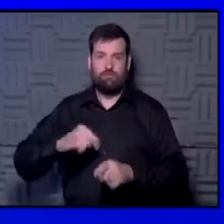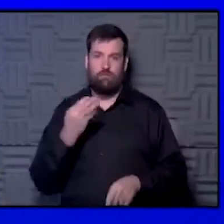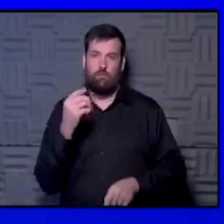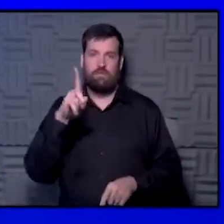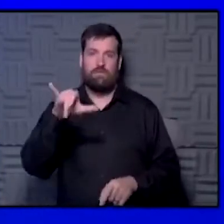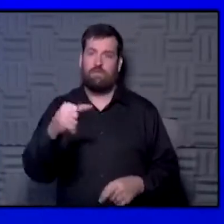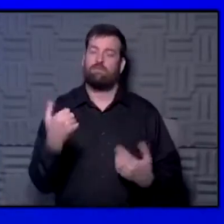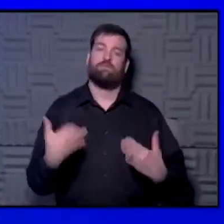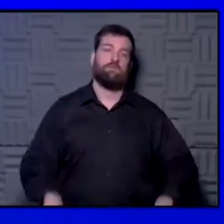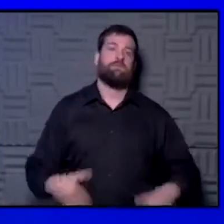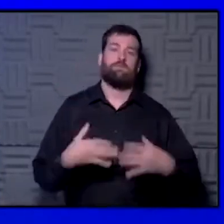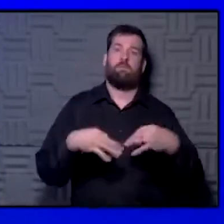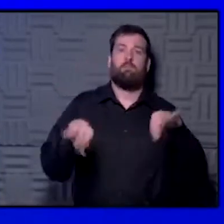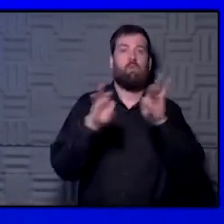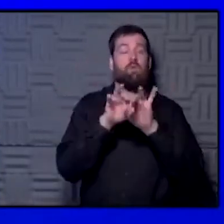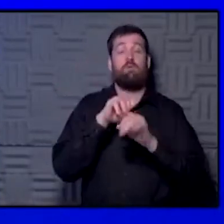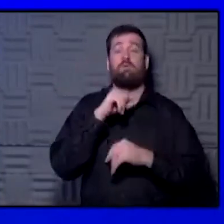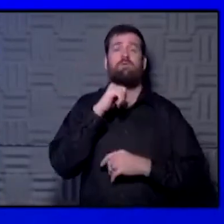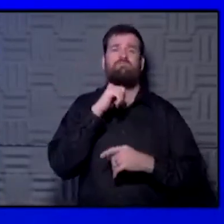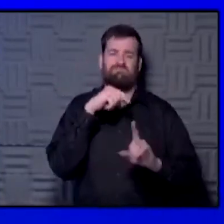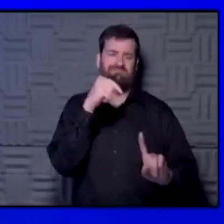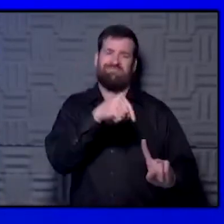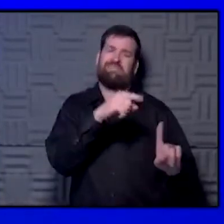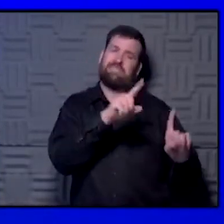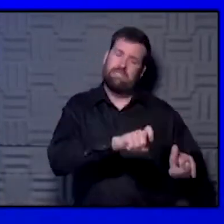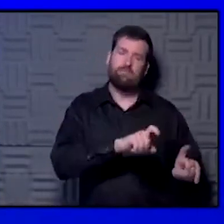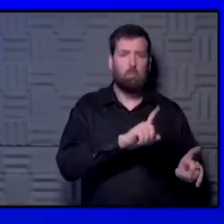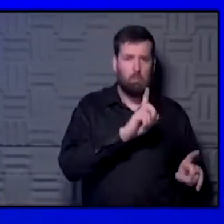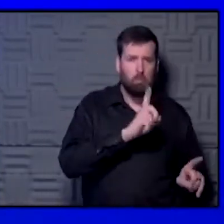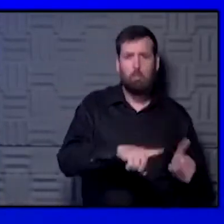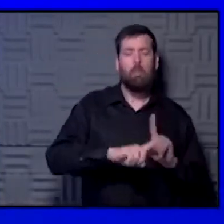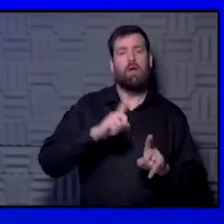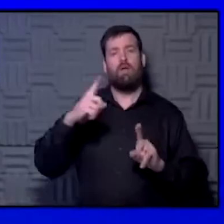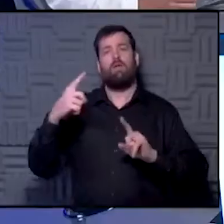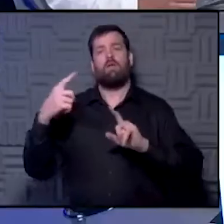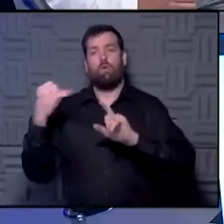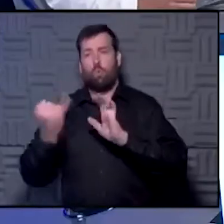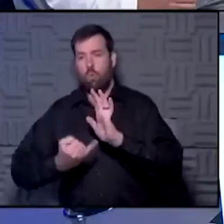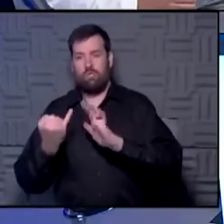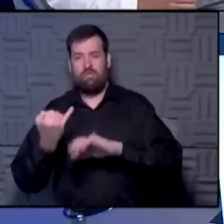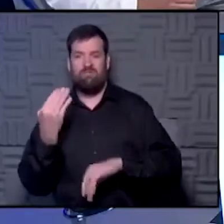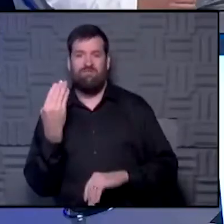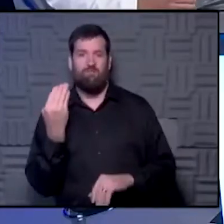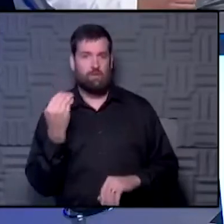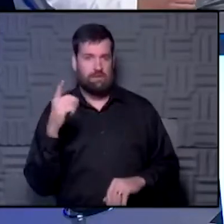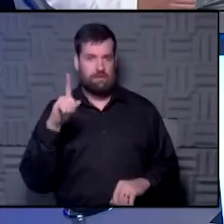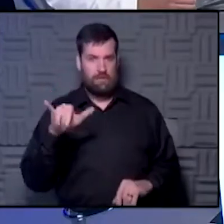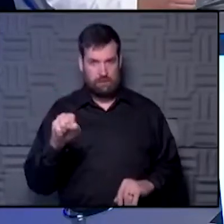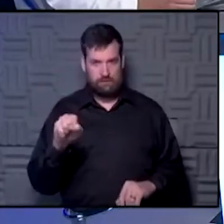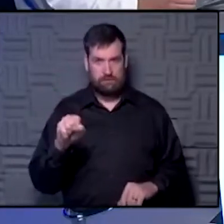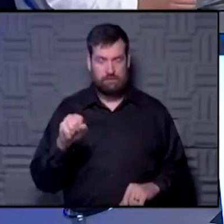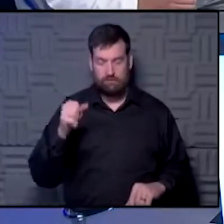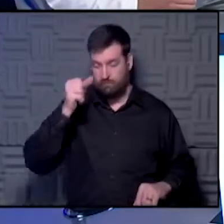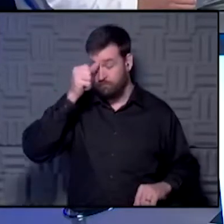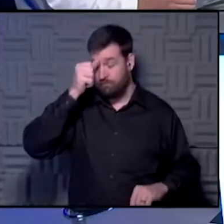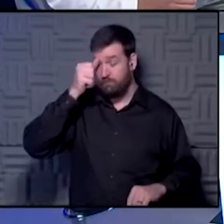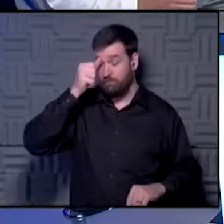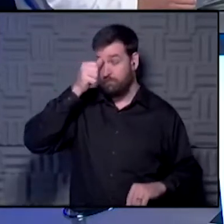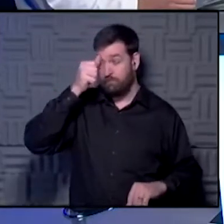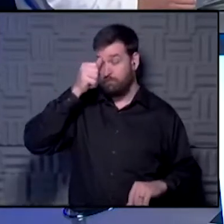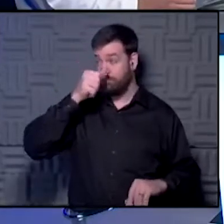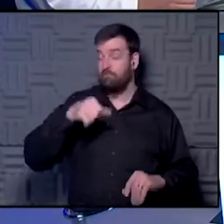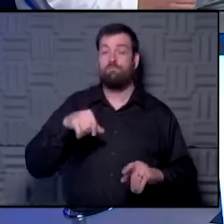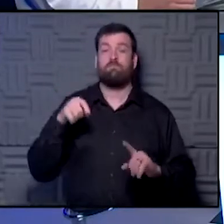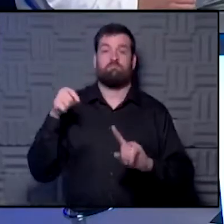so important, not necessarily to test, but to maintain that 14-day quarantine. All right. So on the topic